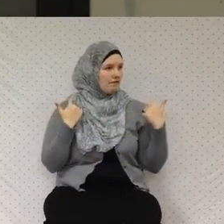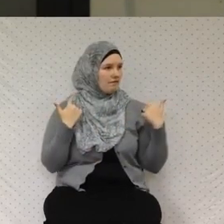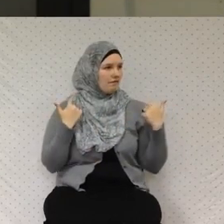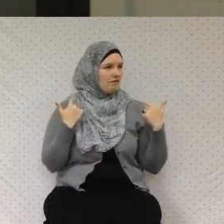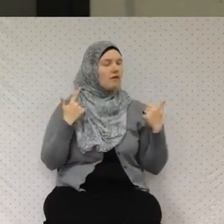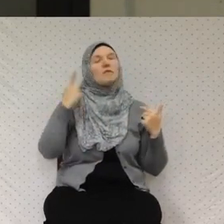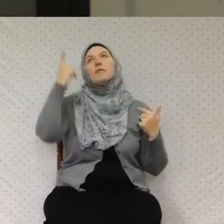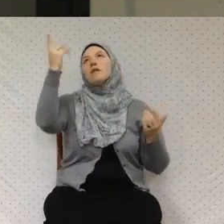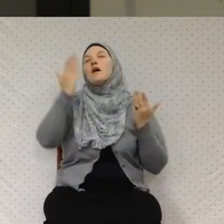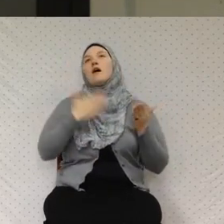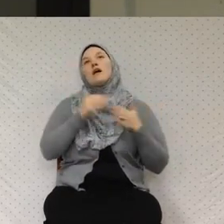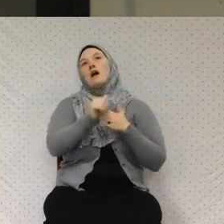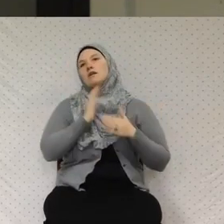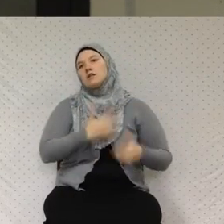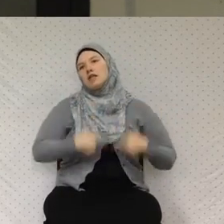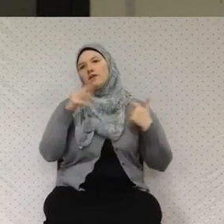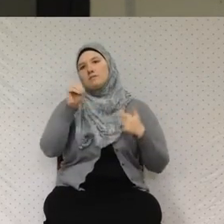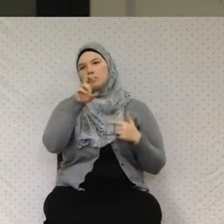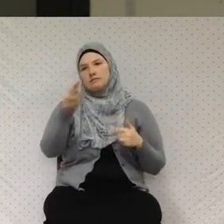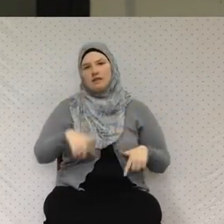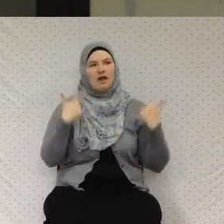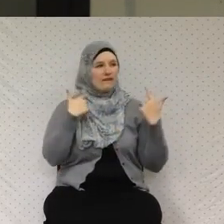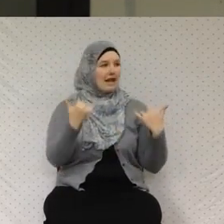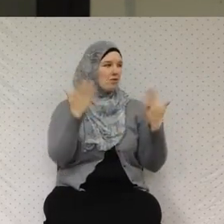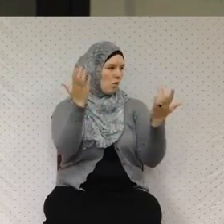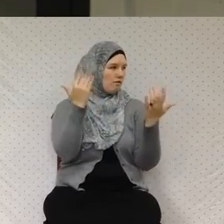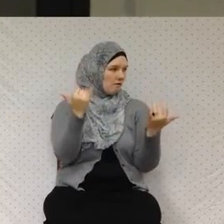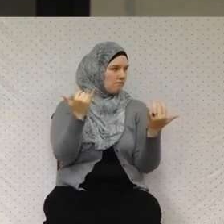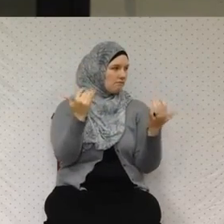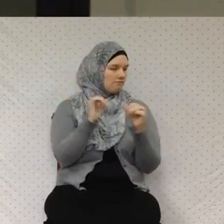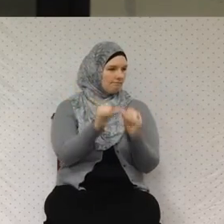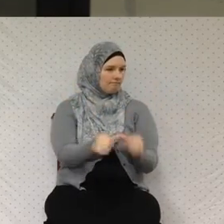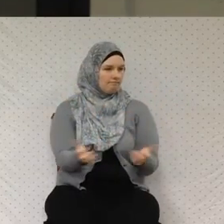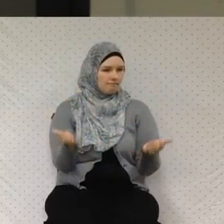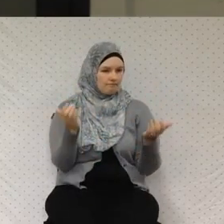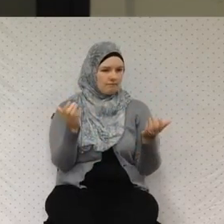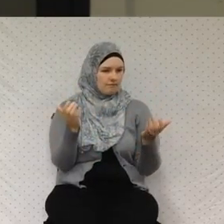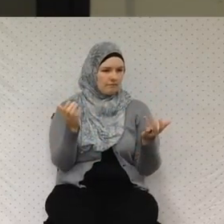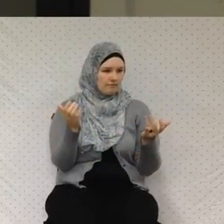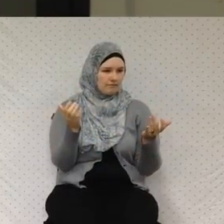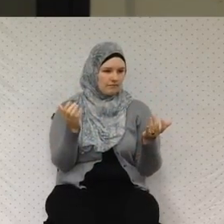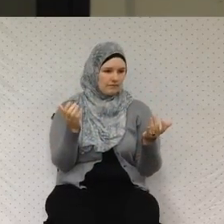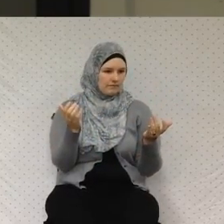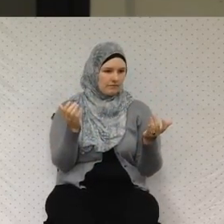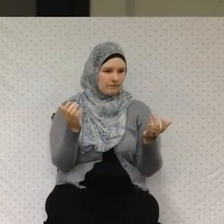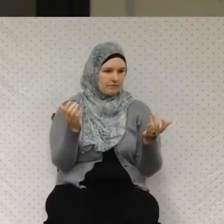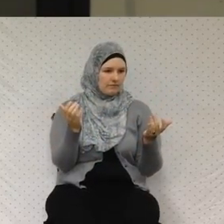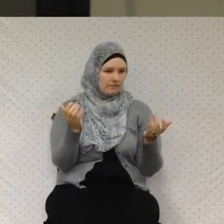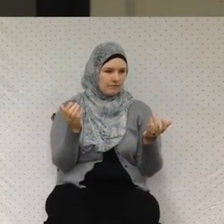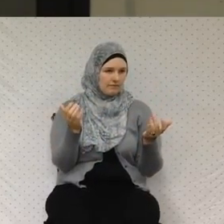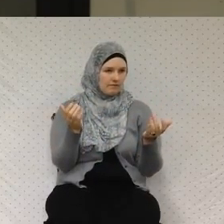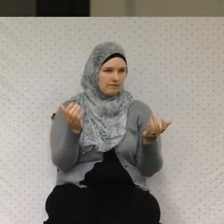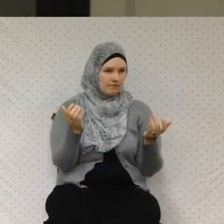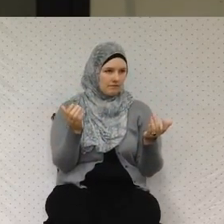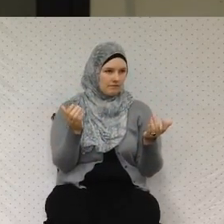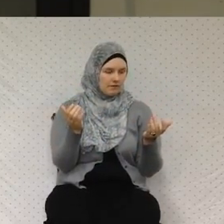Allah subhanahu wa ta'ala guide us to live a Muslim life. Allahumma ahdina fi man hadayt, wa afina fi man afayt, wa tawallana fi man